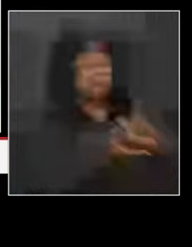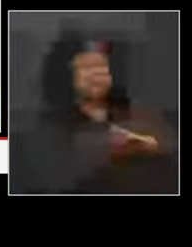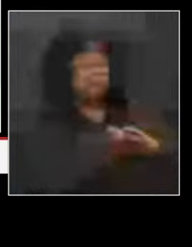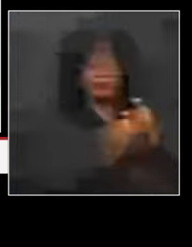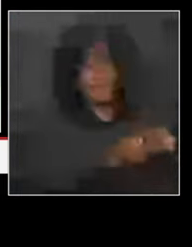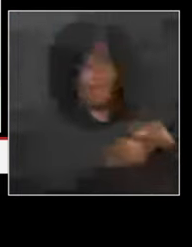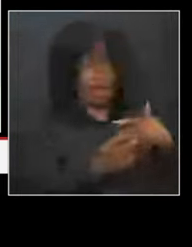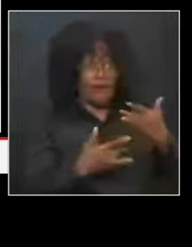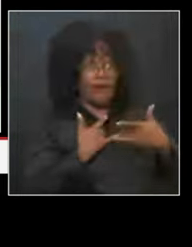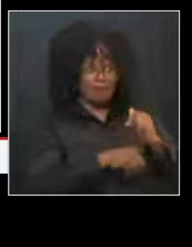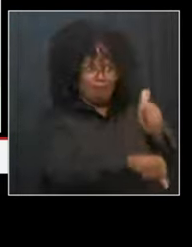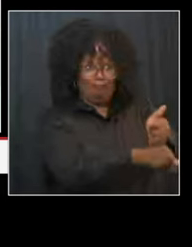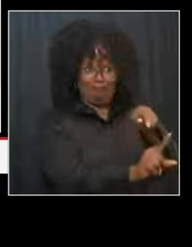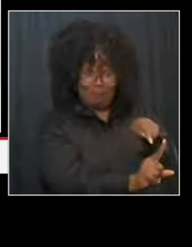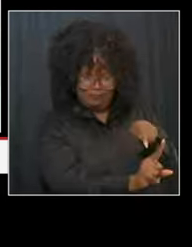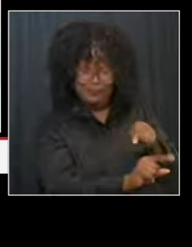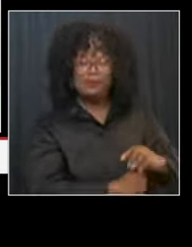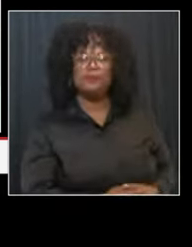And sorry,